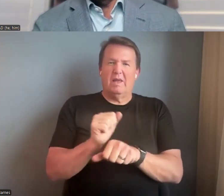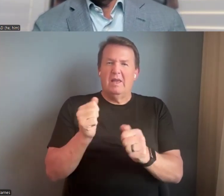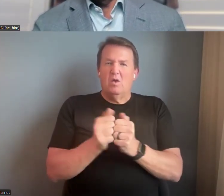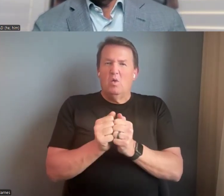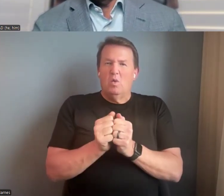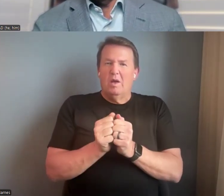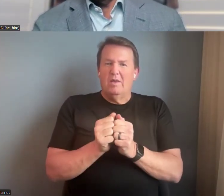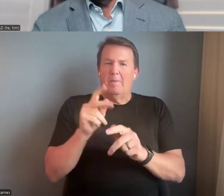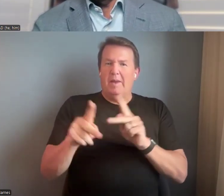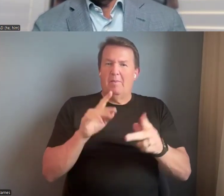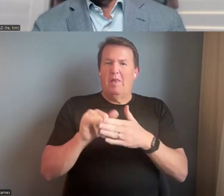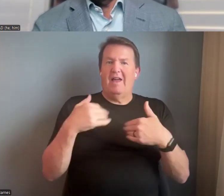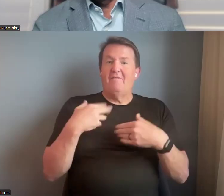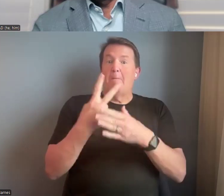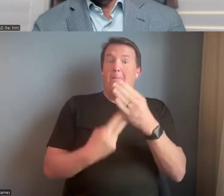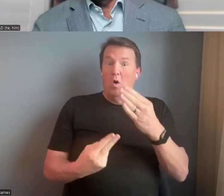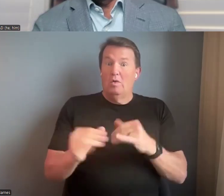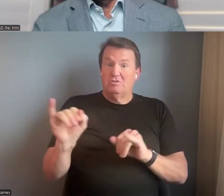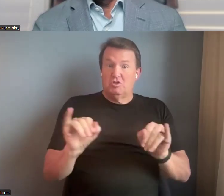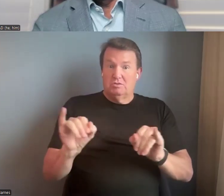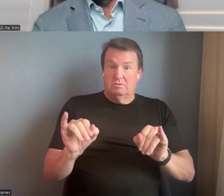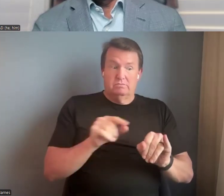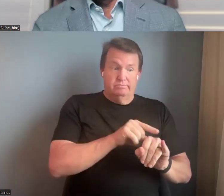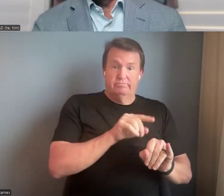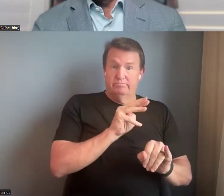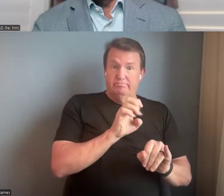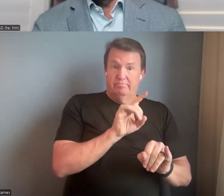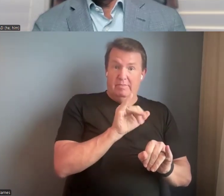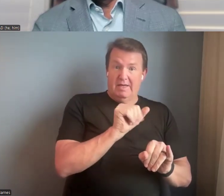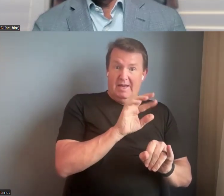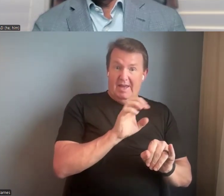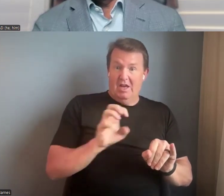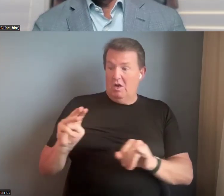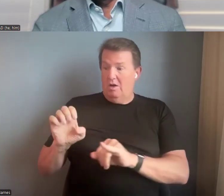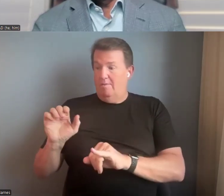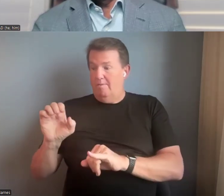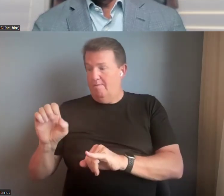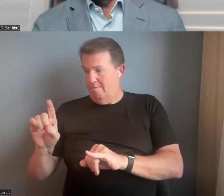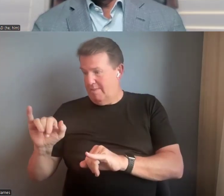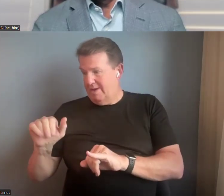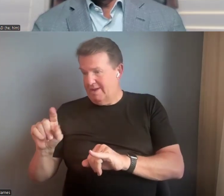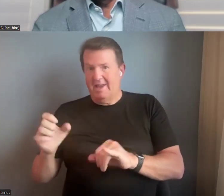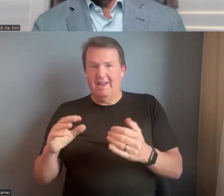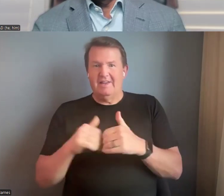Medicare and Medicaid coverage and trying to help the two programs work better together.